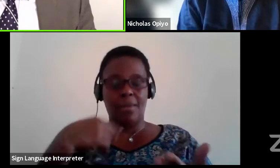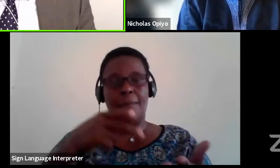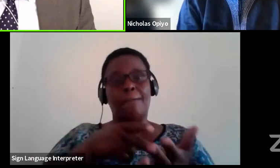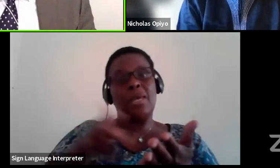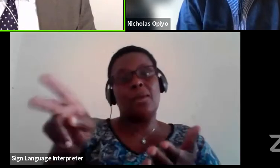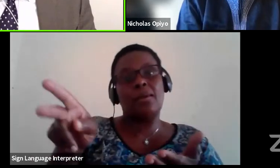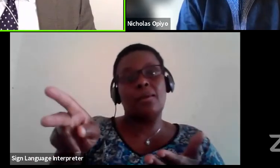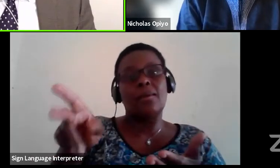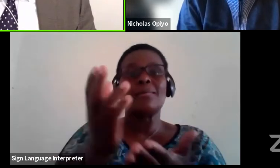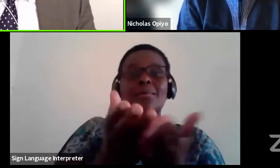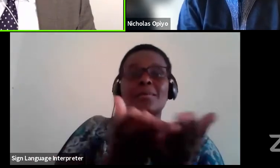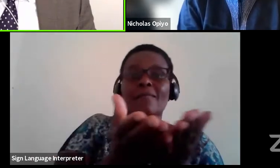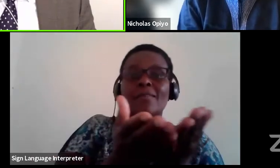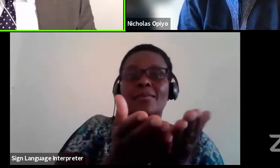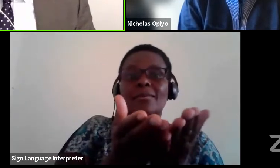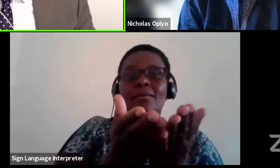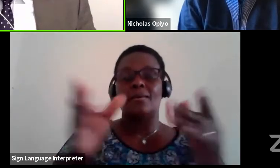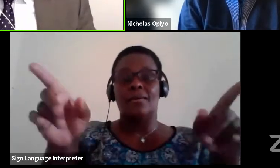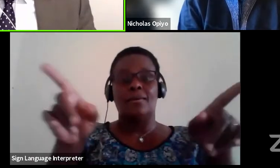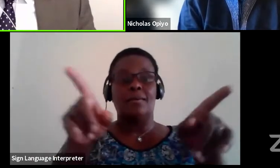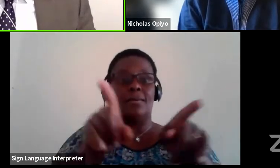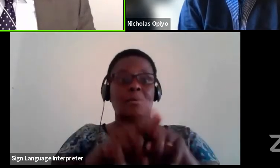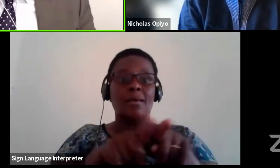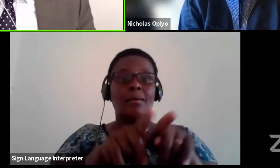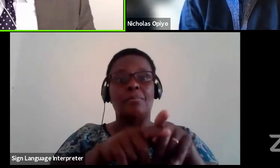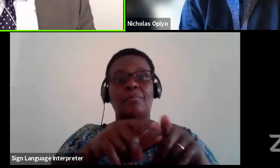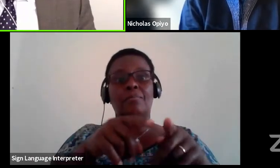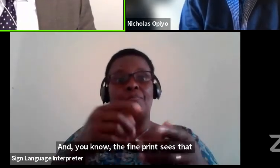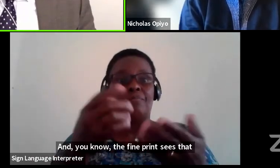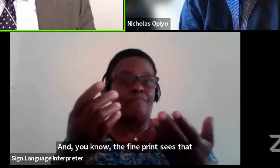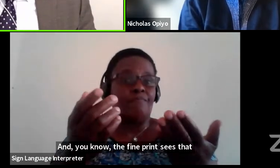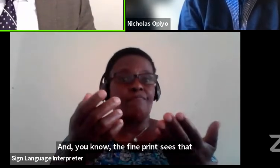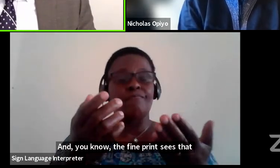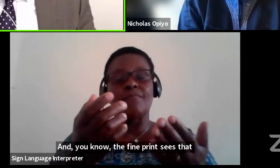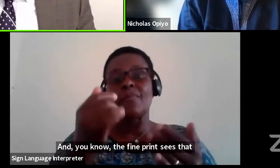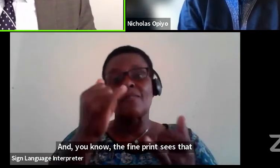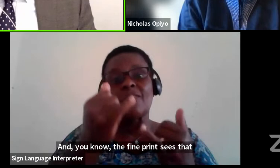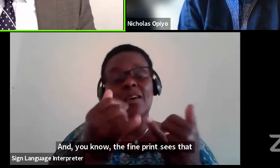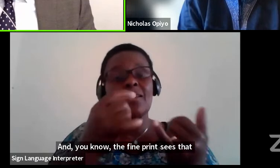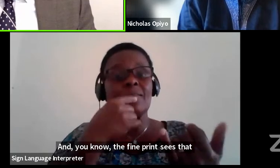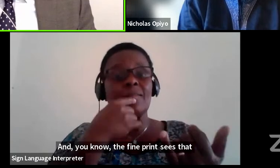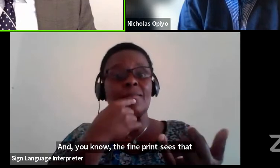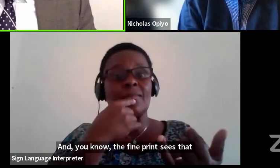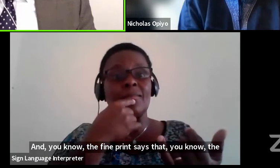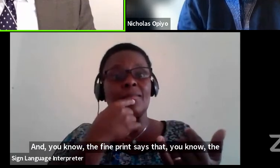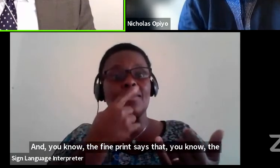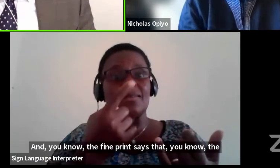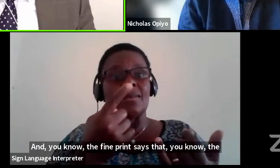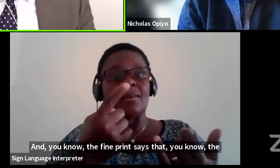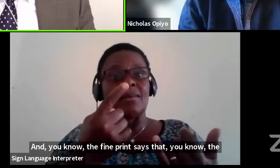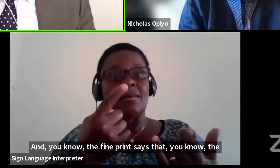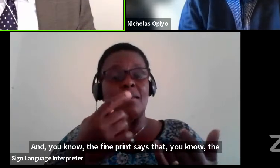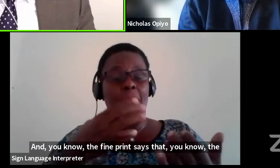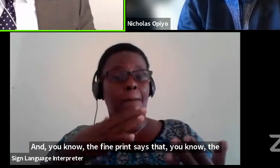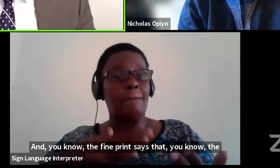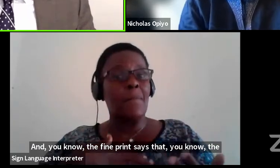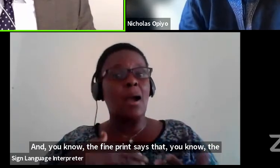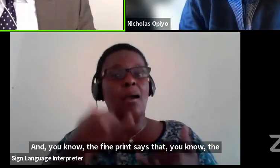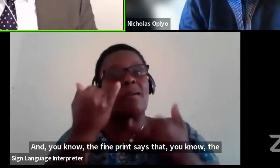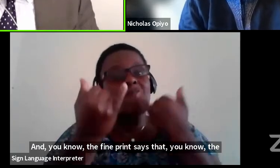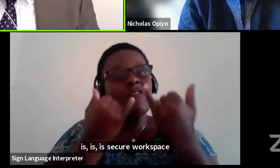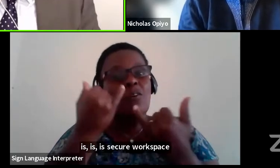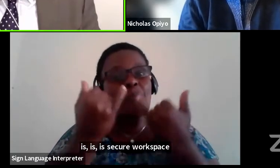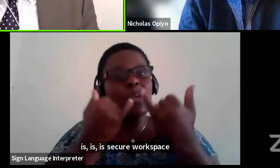service. And, the fine print says that, my information is secure,